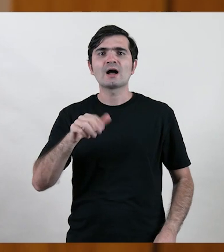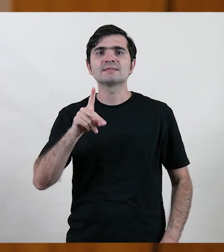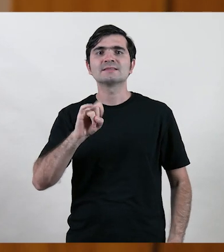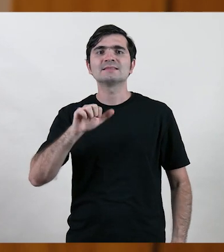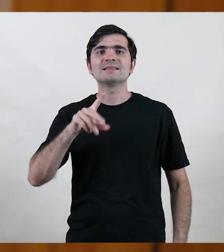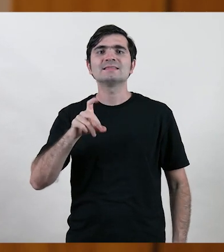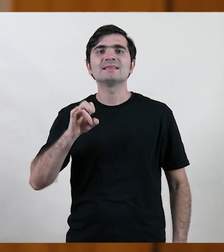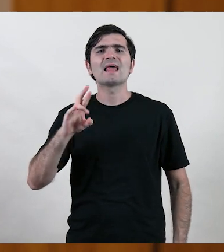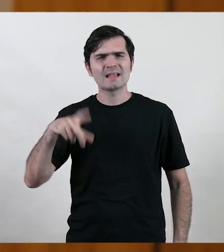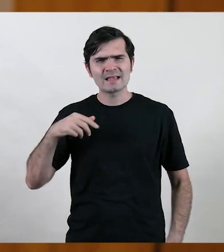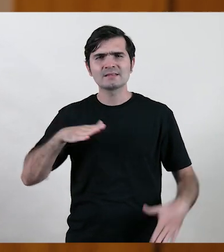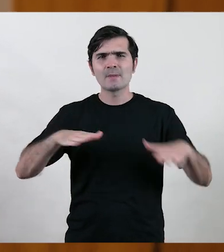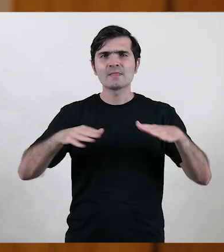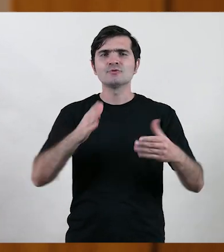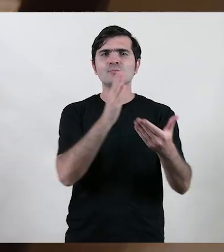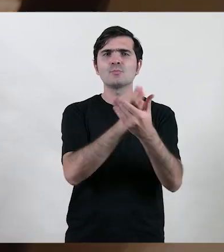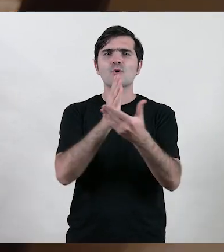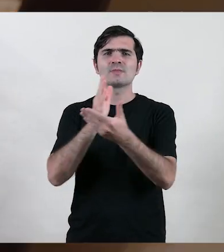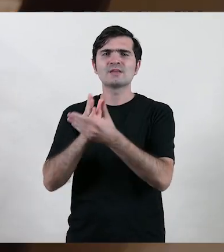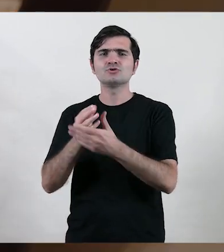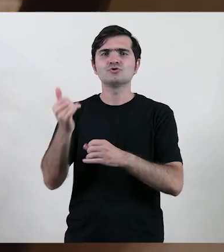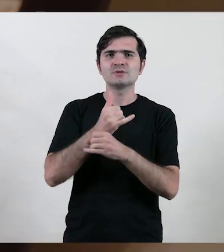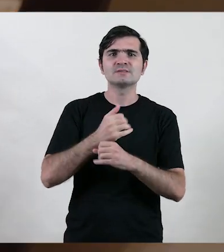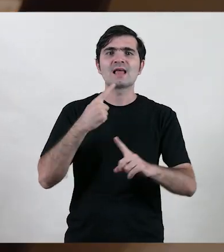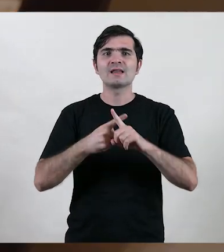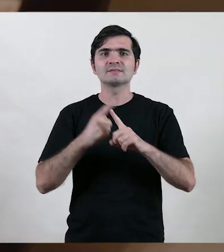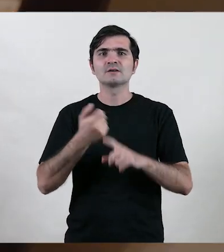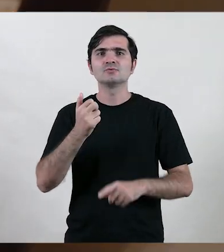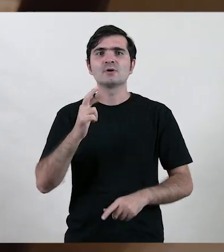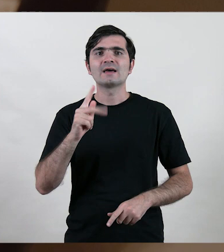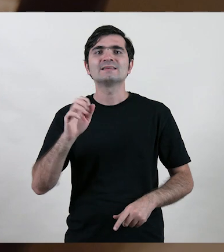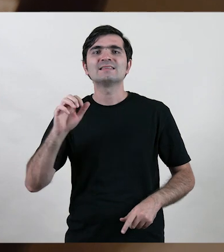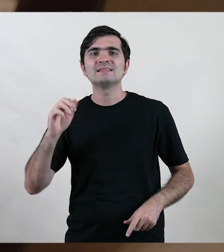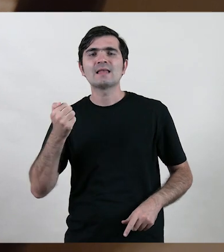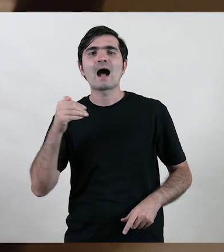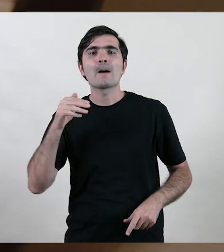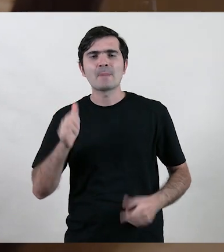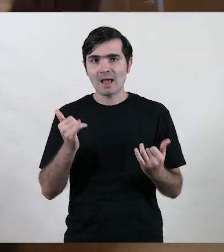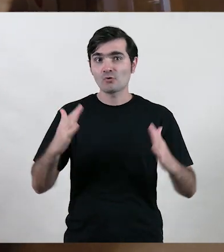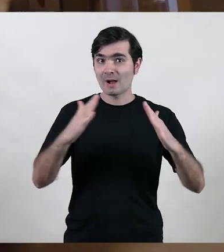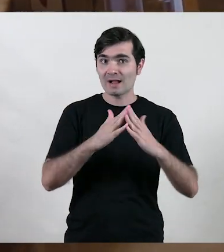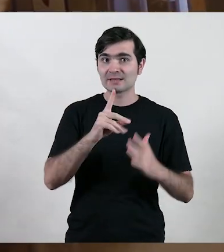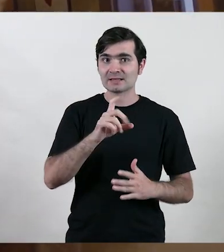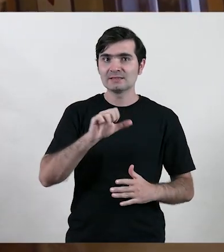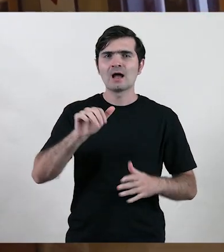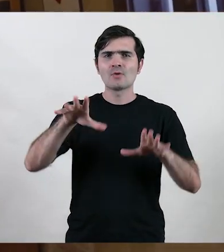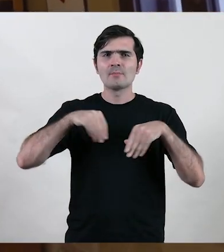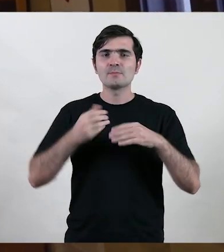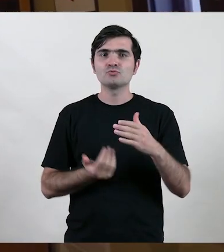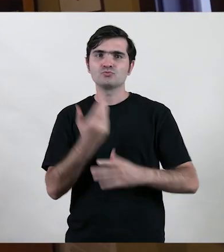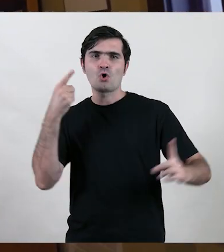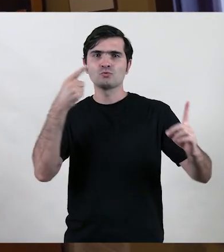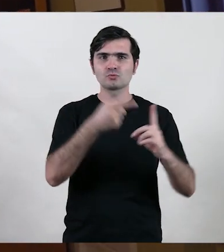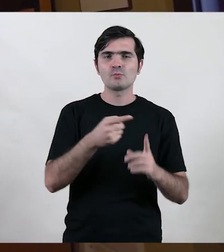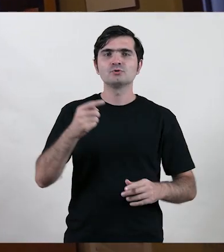Dianu House takes on a new purpose. Professor Basarab Nicolescu, an honorary physicist at the National Center